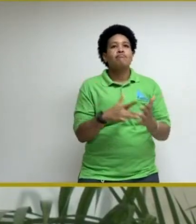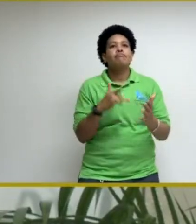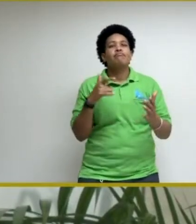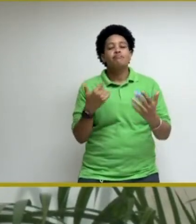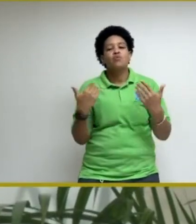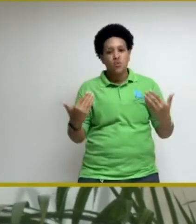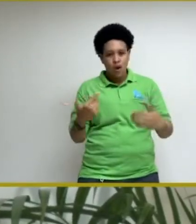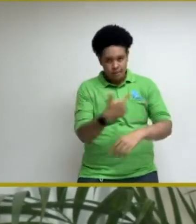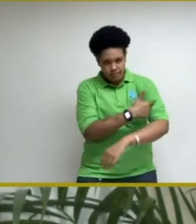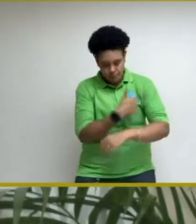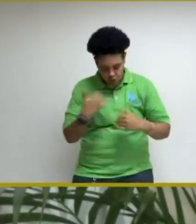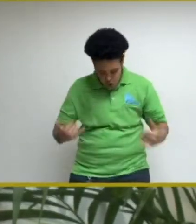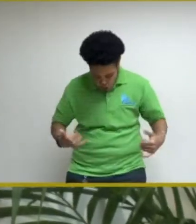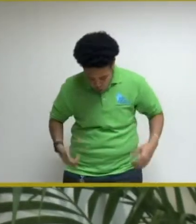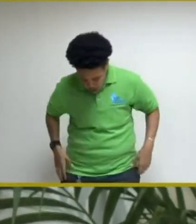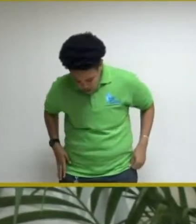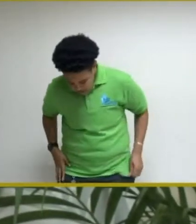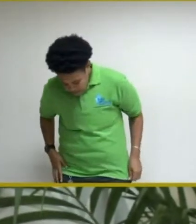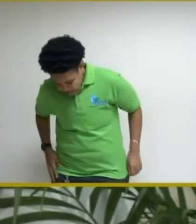this now.